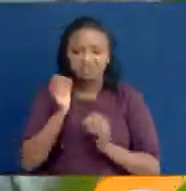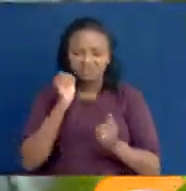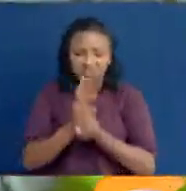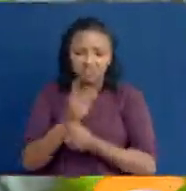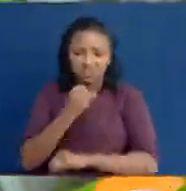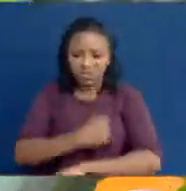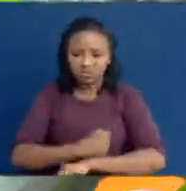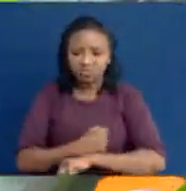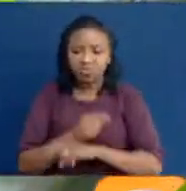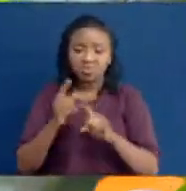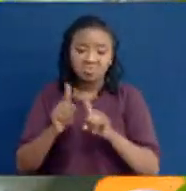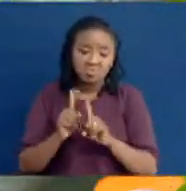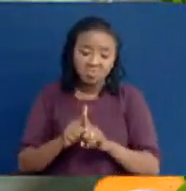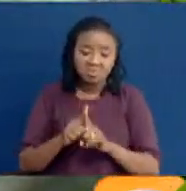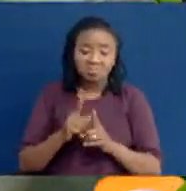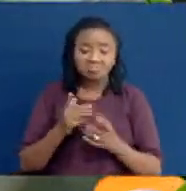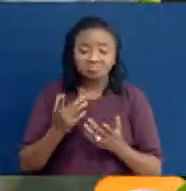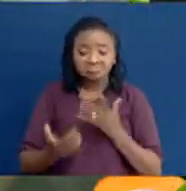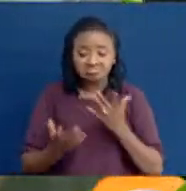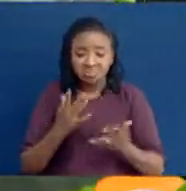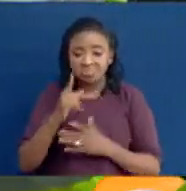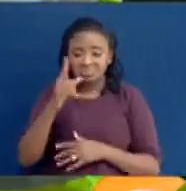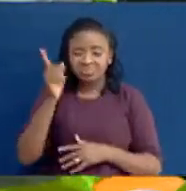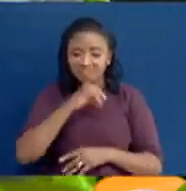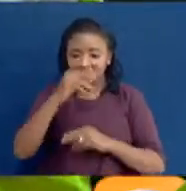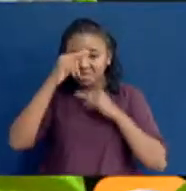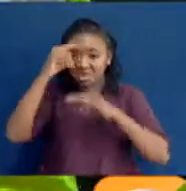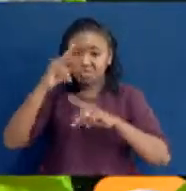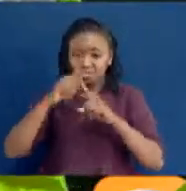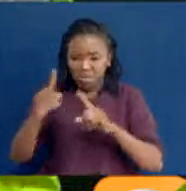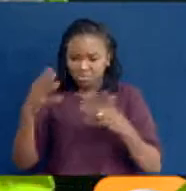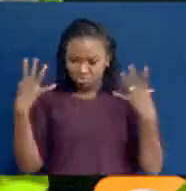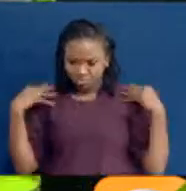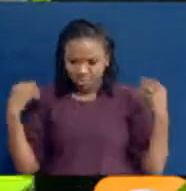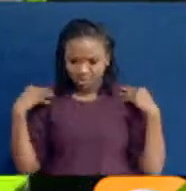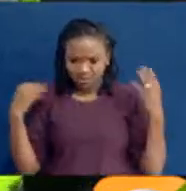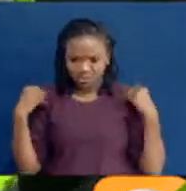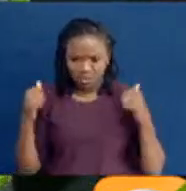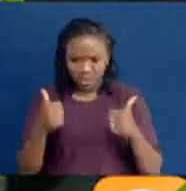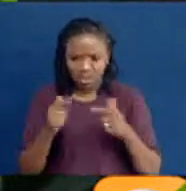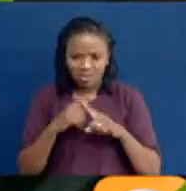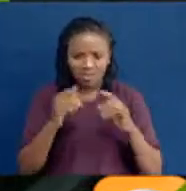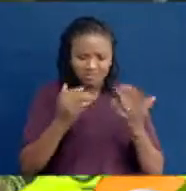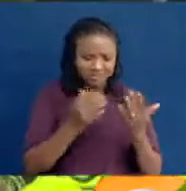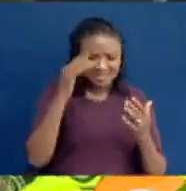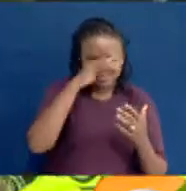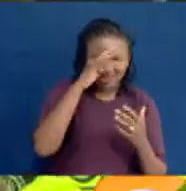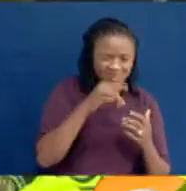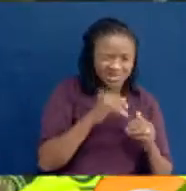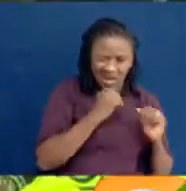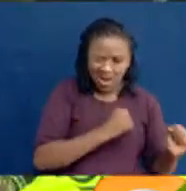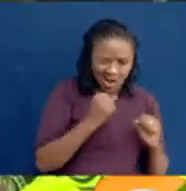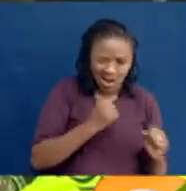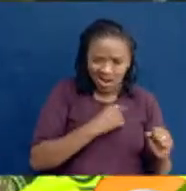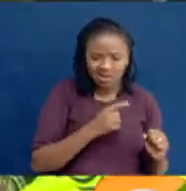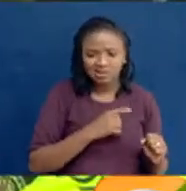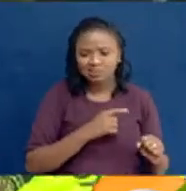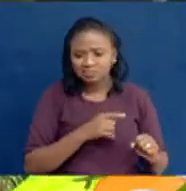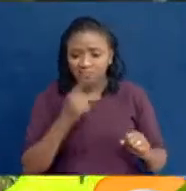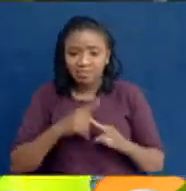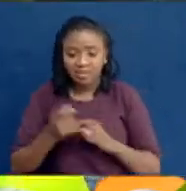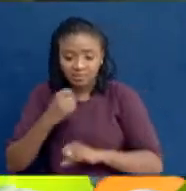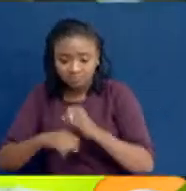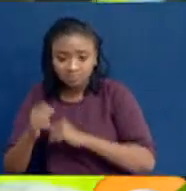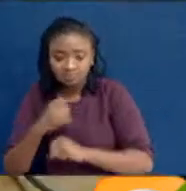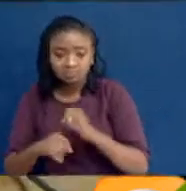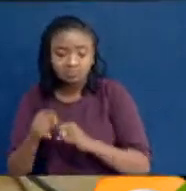you could be a school leaver who is very good at doing practical things, but then maybe you weren't too good at the theory. But then so are, for instance,